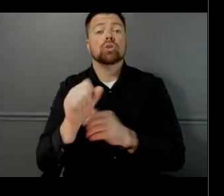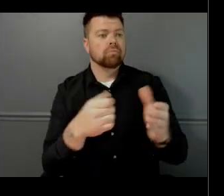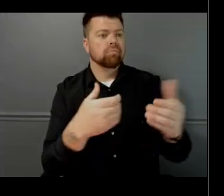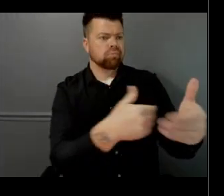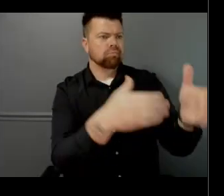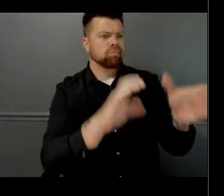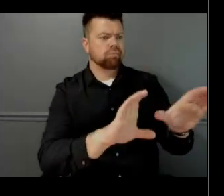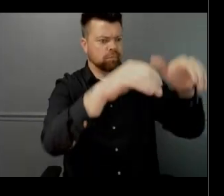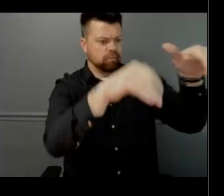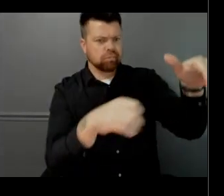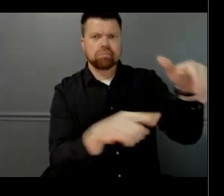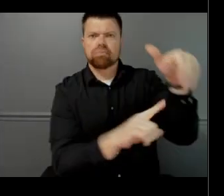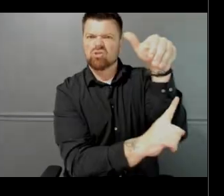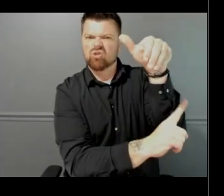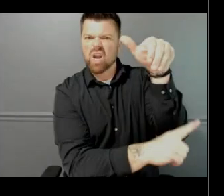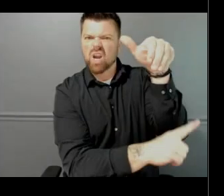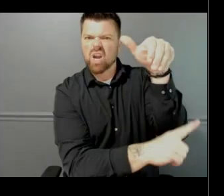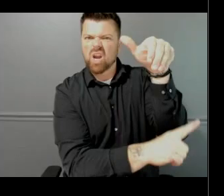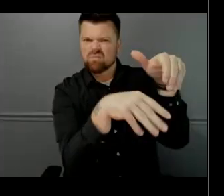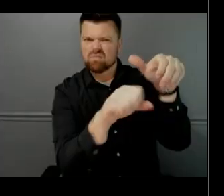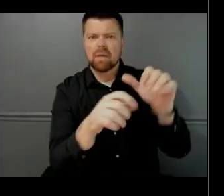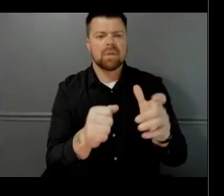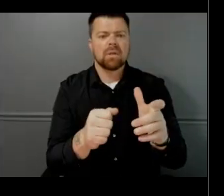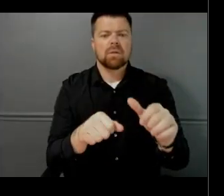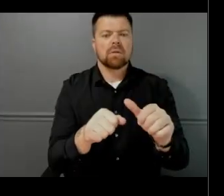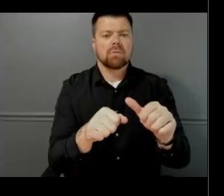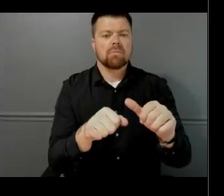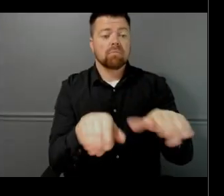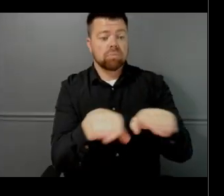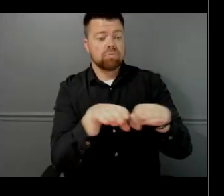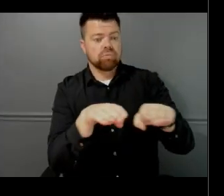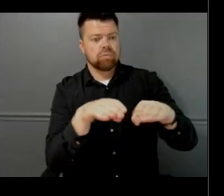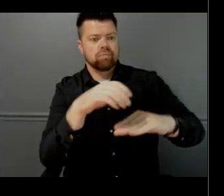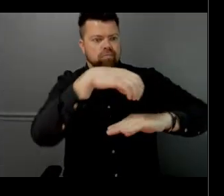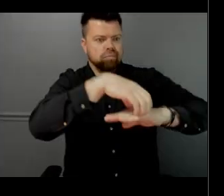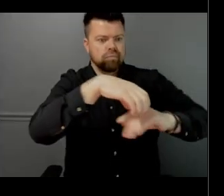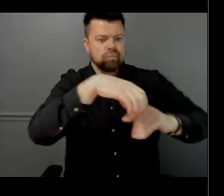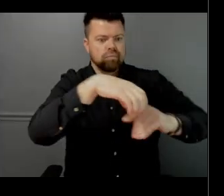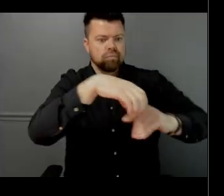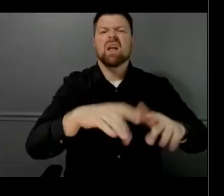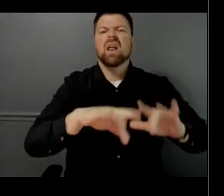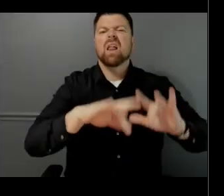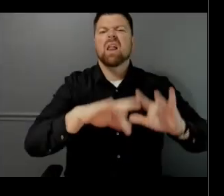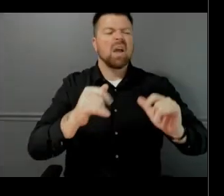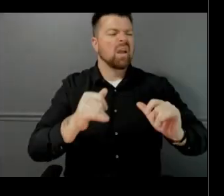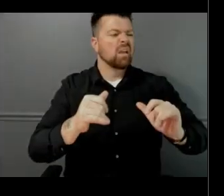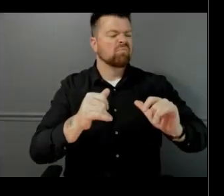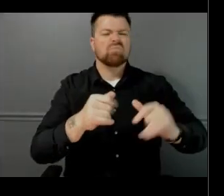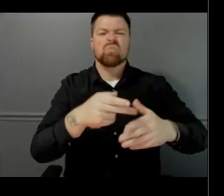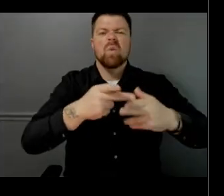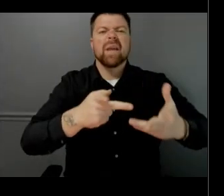ground and equipped with lightweight, easy lift lids.